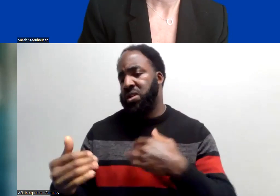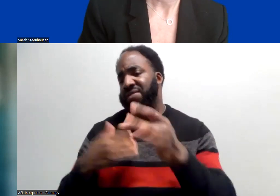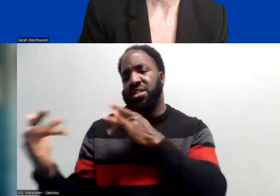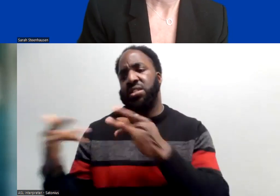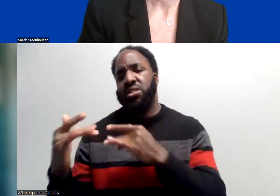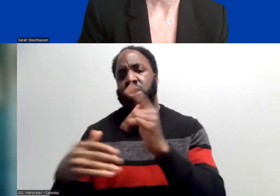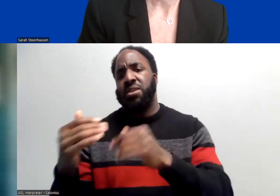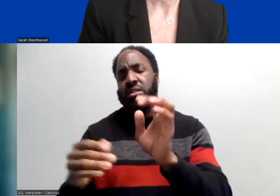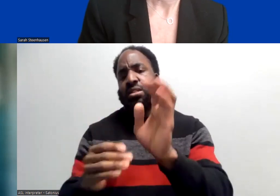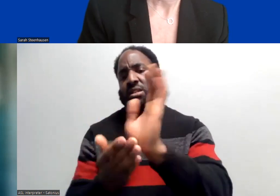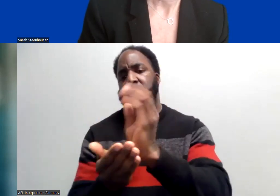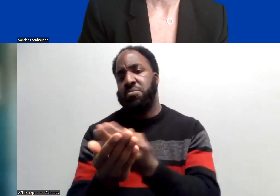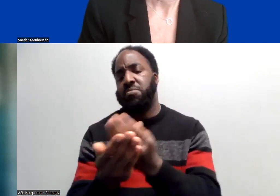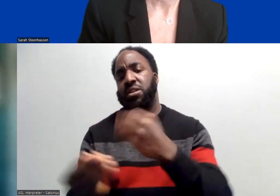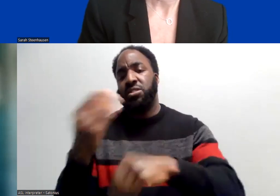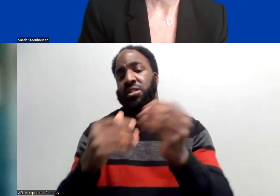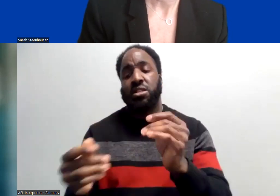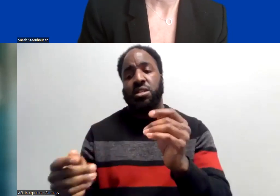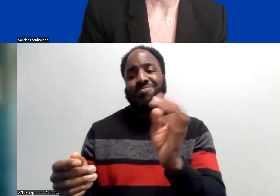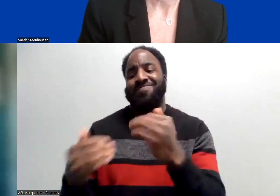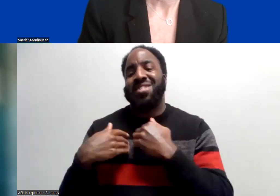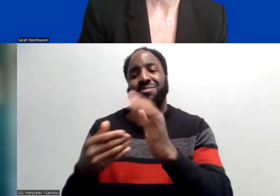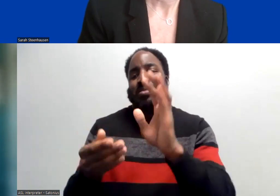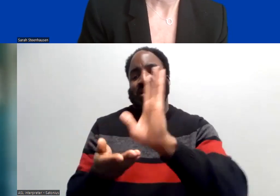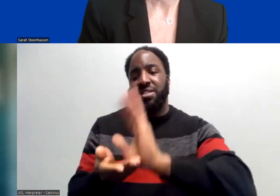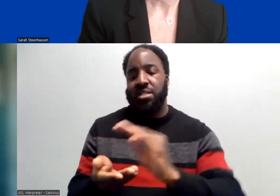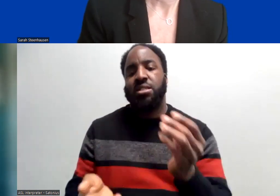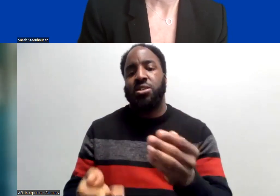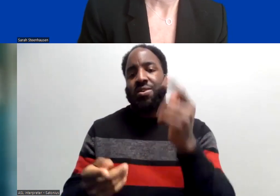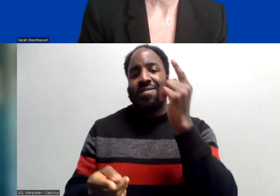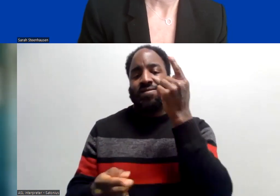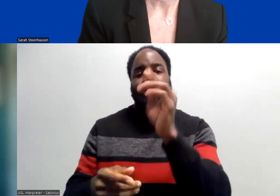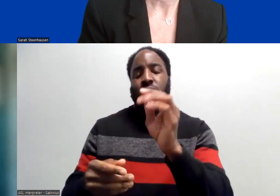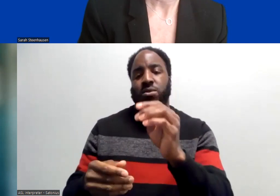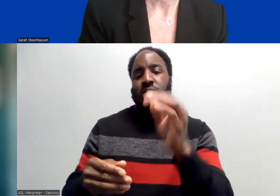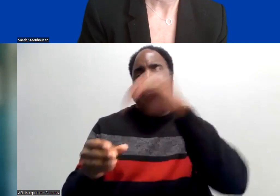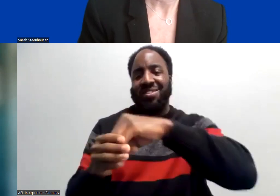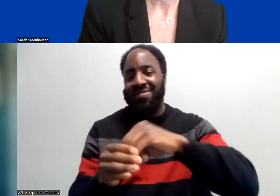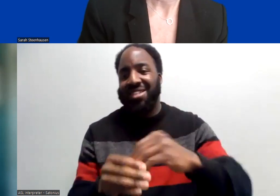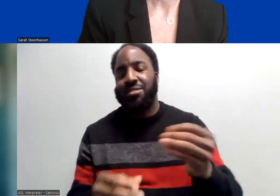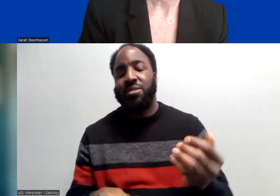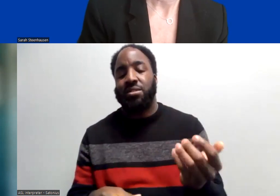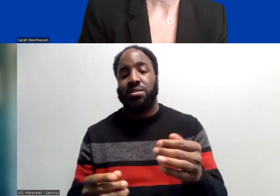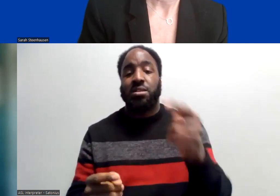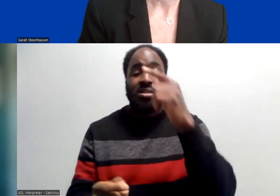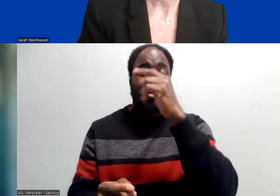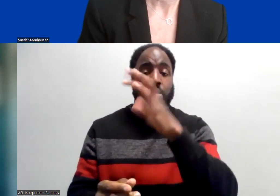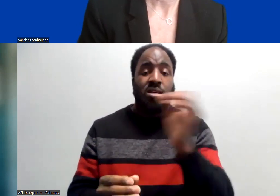been taking a step back on some of the planned workforce investments, and that also because